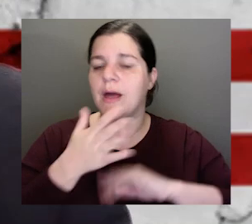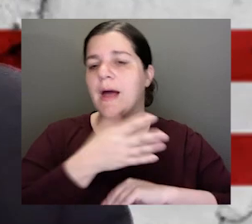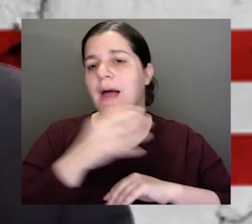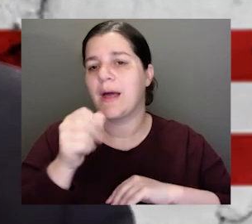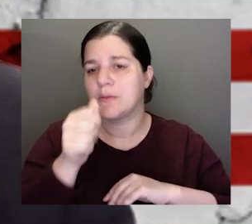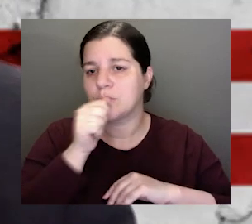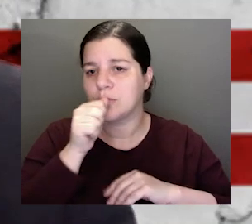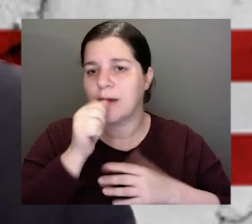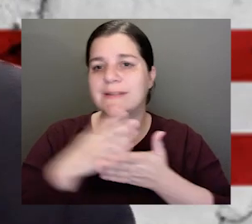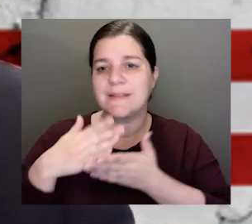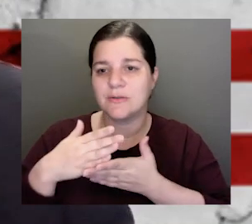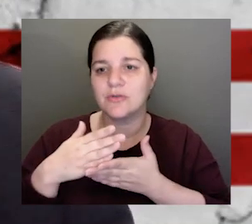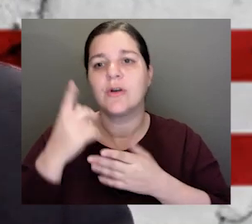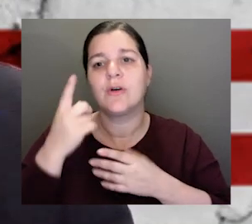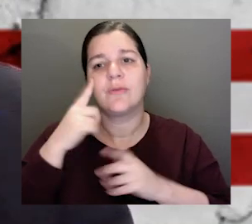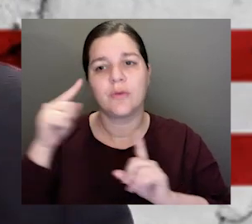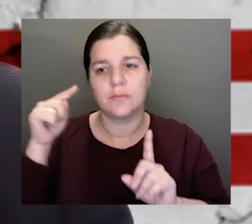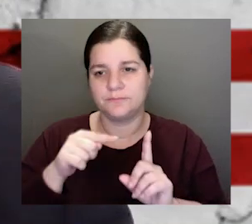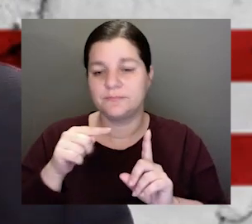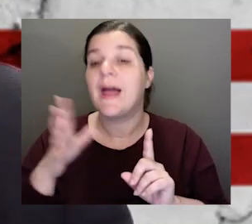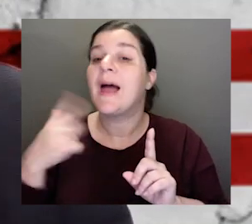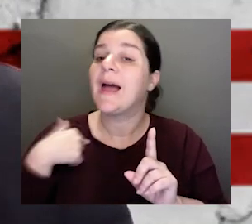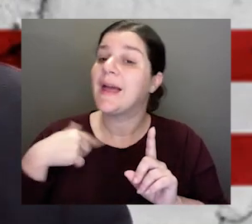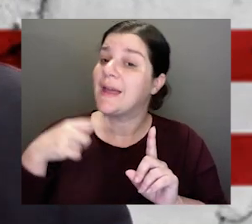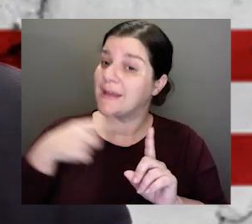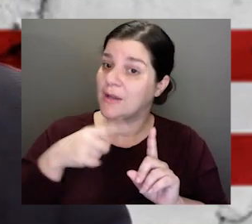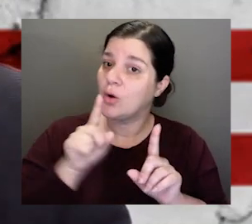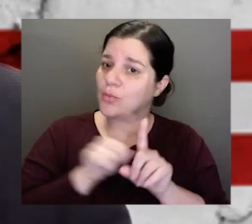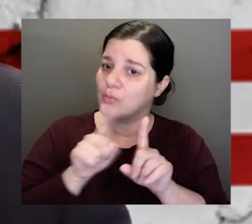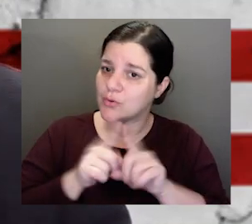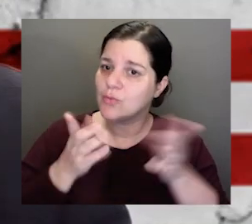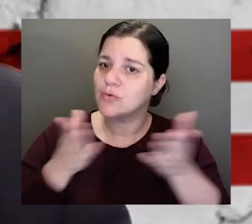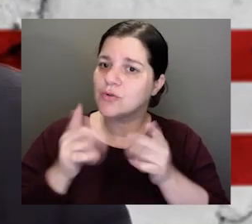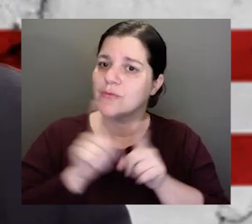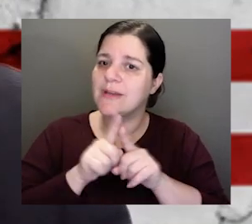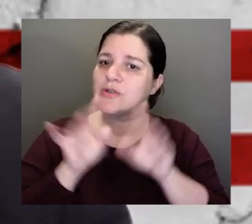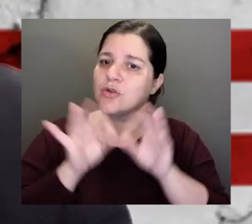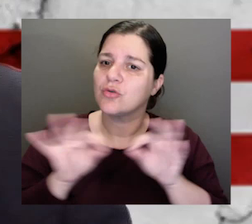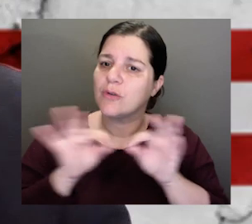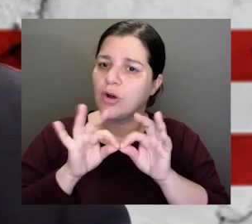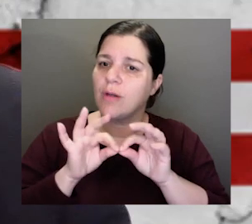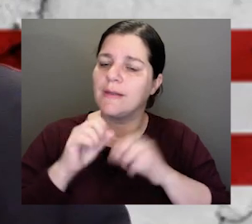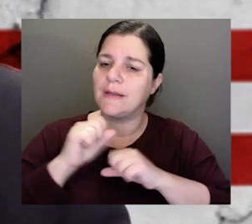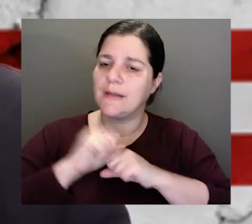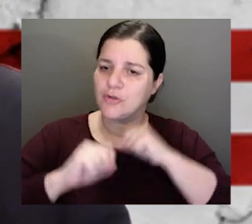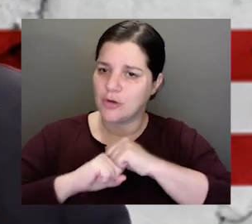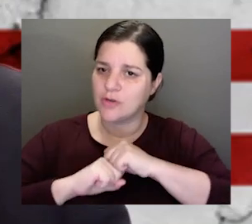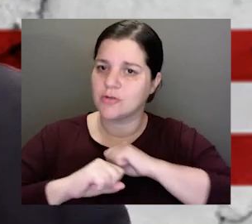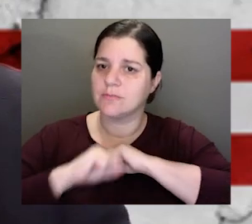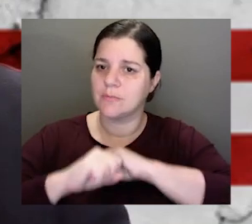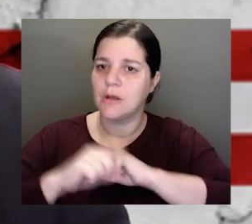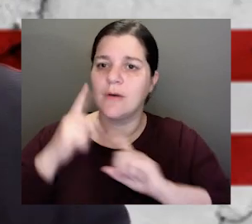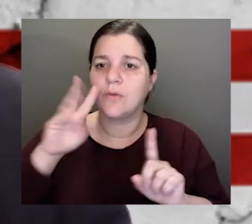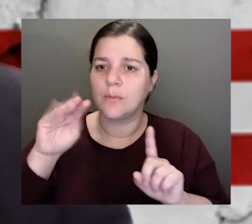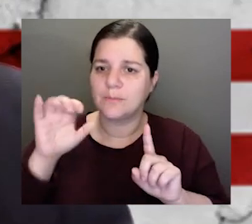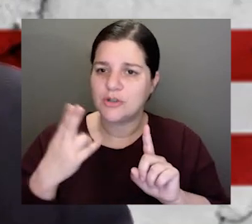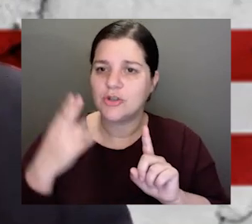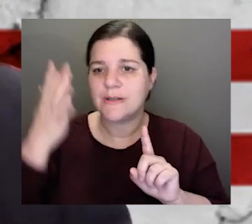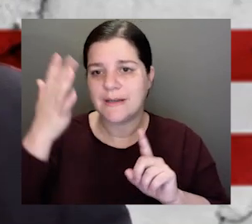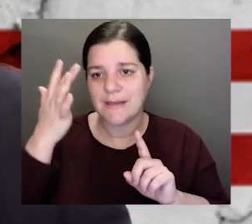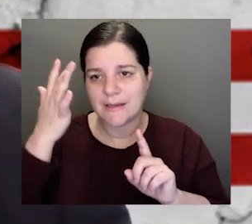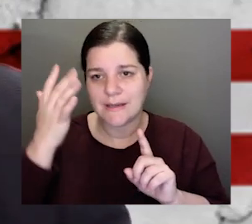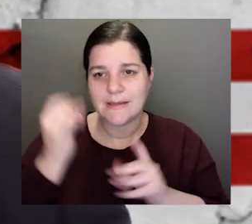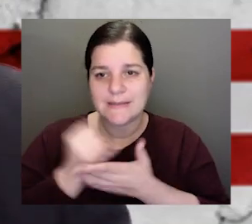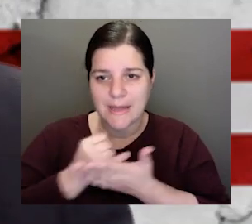the DCIMIC. Previously, Mr. Hoffman served as a critical infrastructure protection specialist for the Michigan Intelligence and Operations Center,